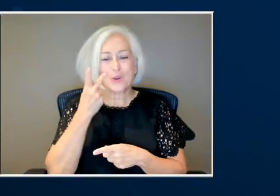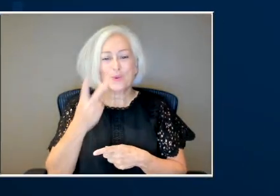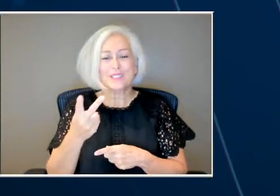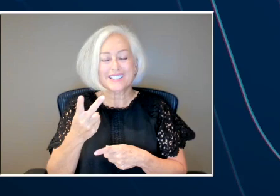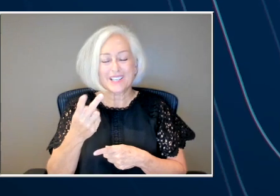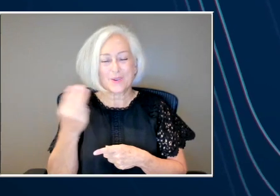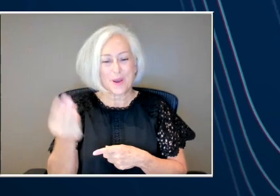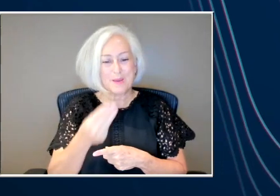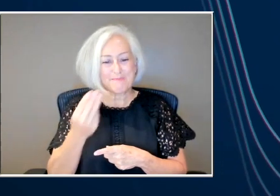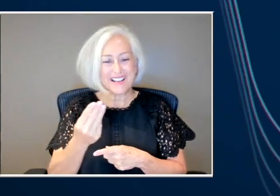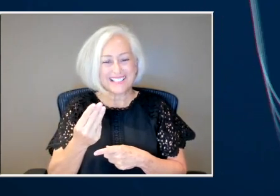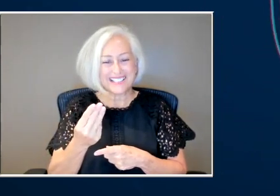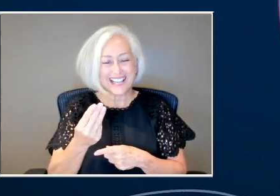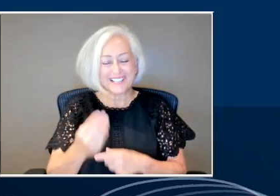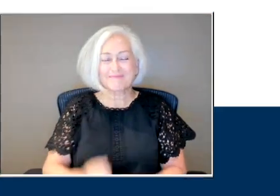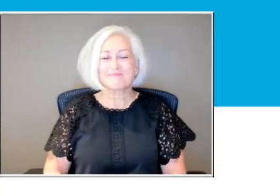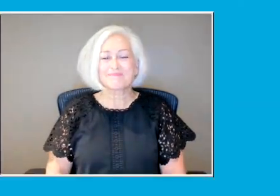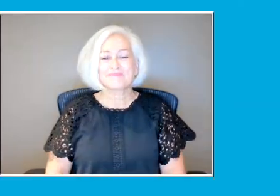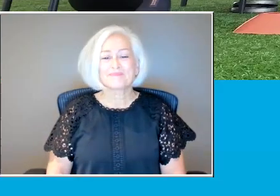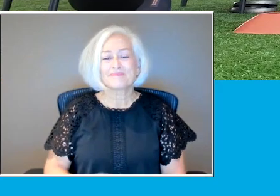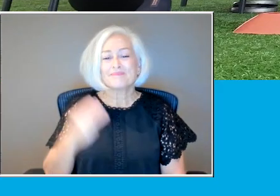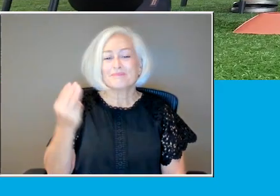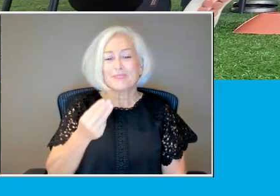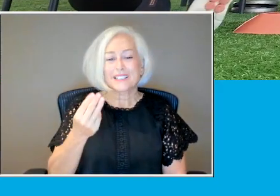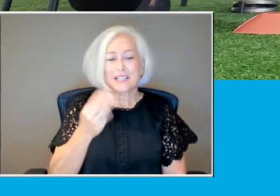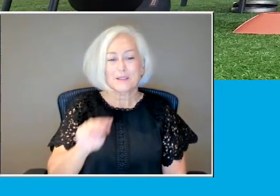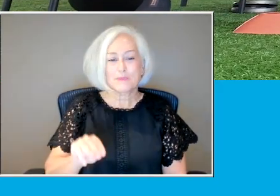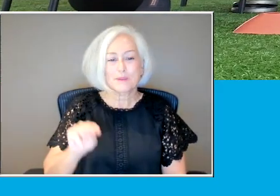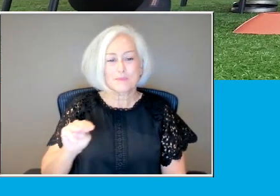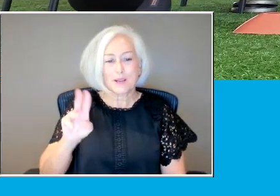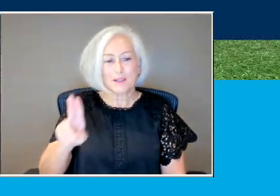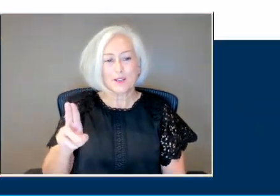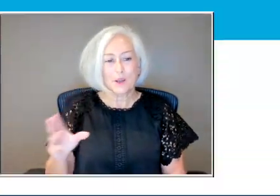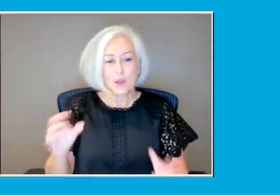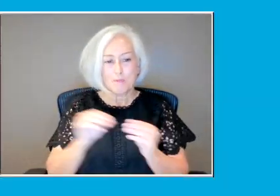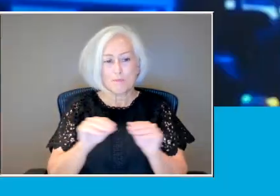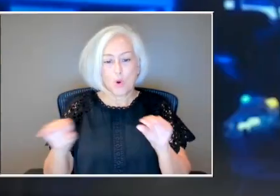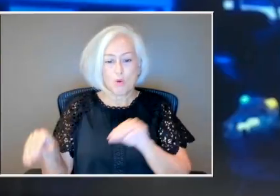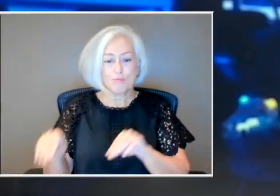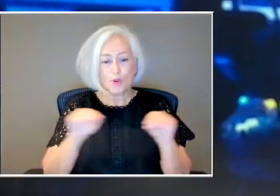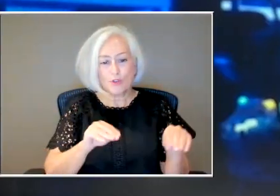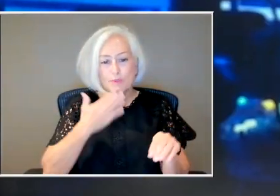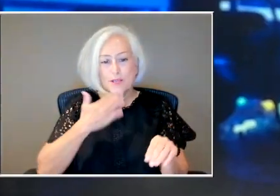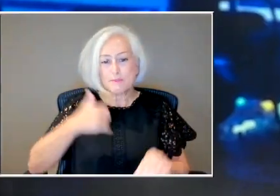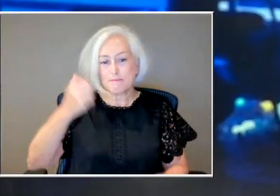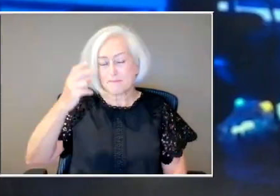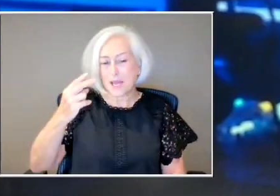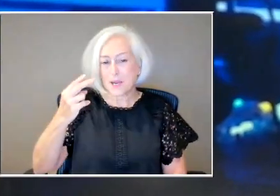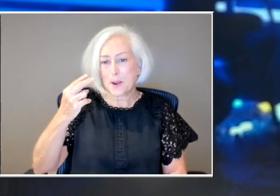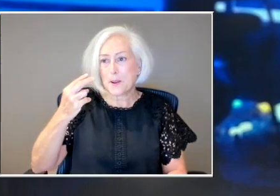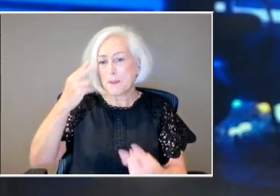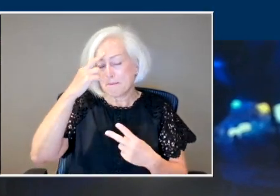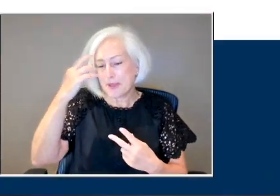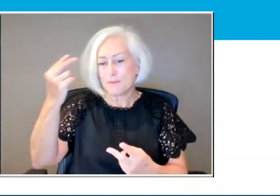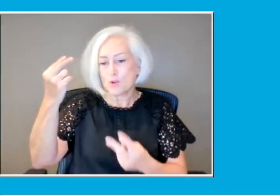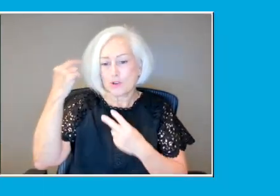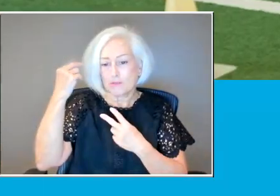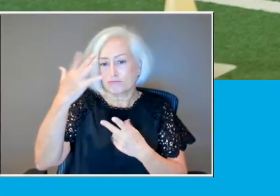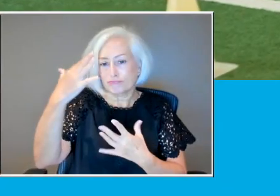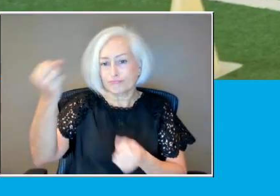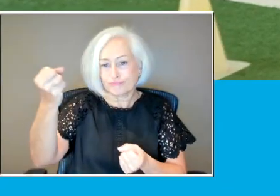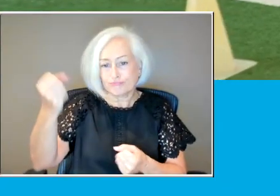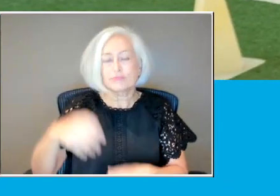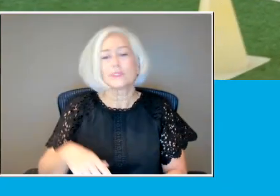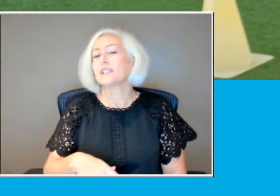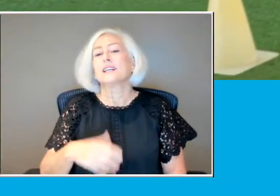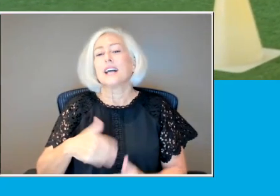up Monday on the Morning Medical Update. More movement, better memory. I'm Alexis Del Cid. On the next Morning Medical Update, see